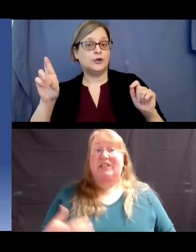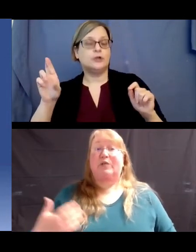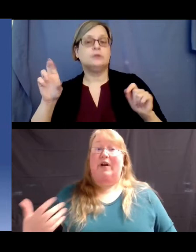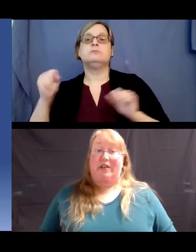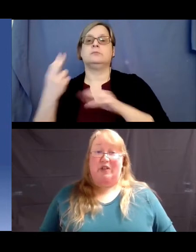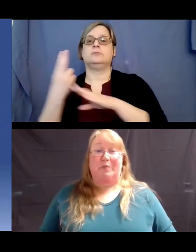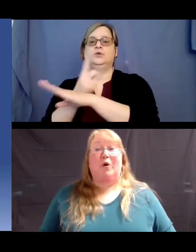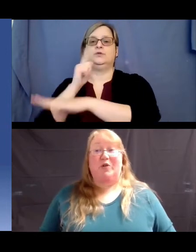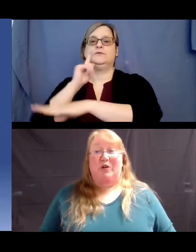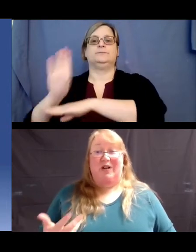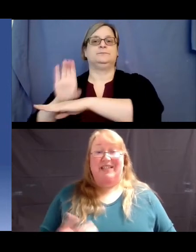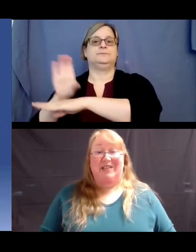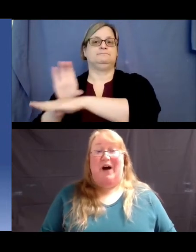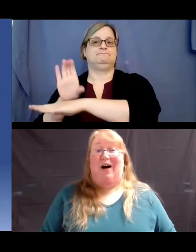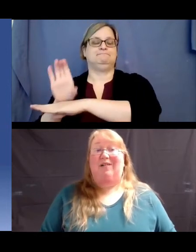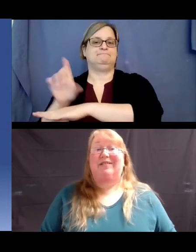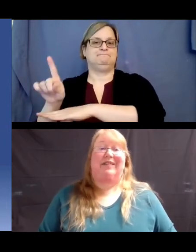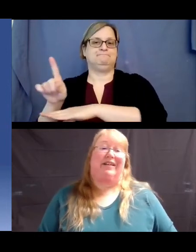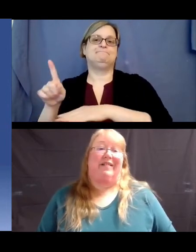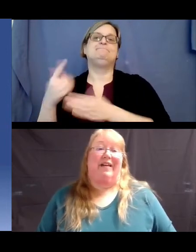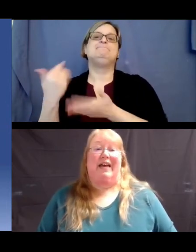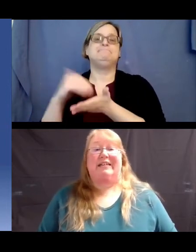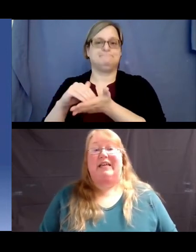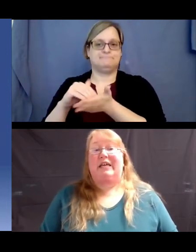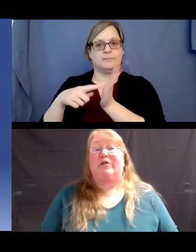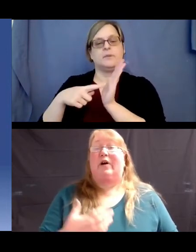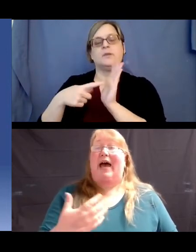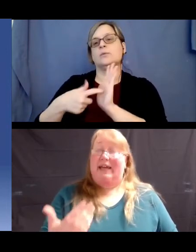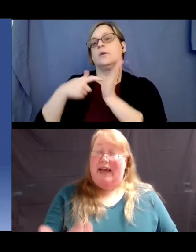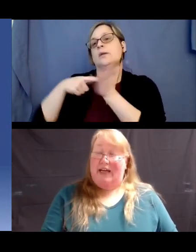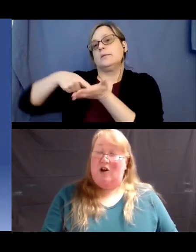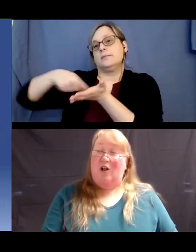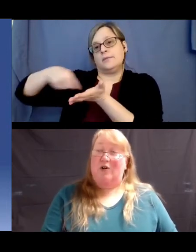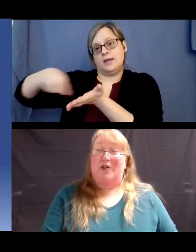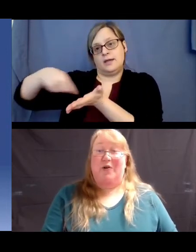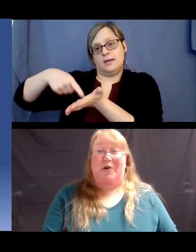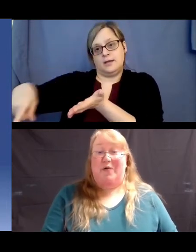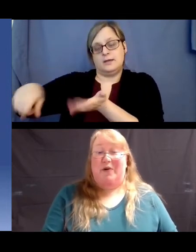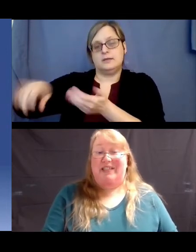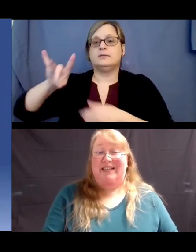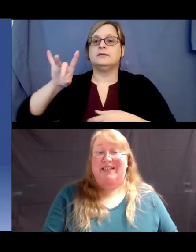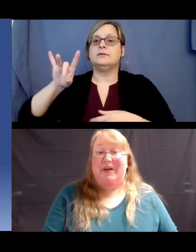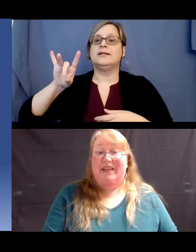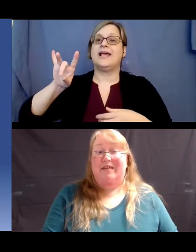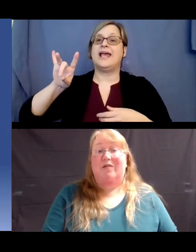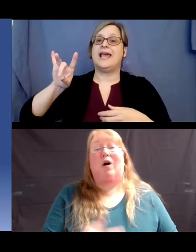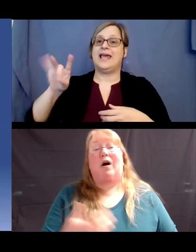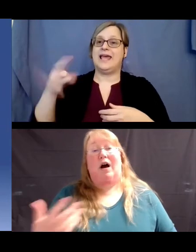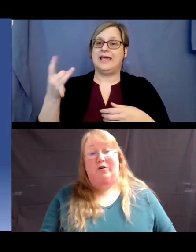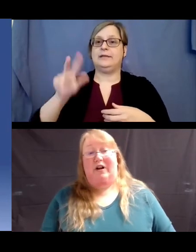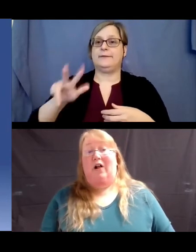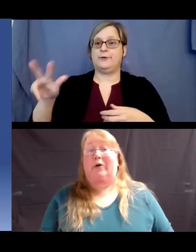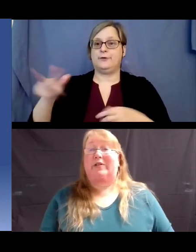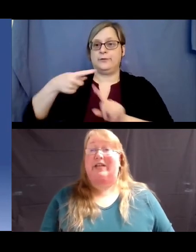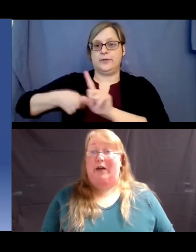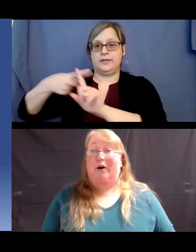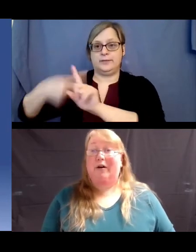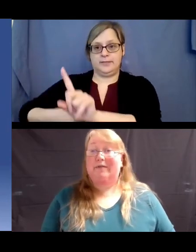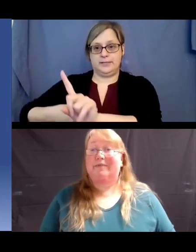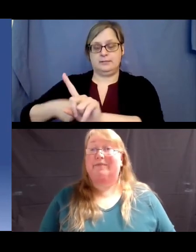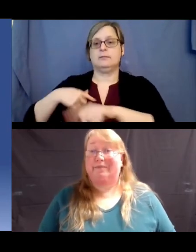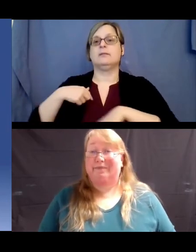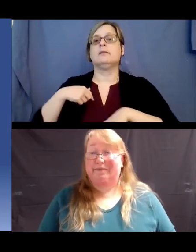but it is one of the subscription ones as well, either at $8.33 a month or $100 a